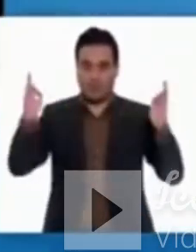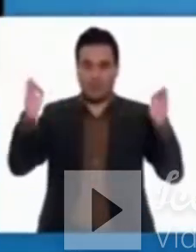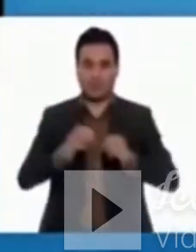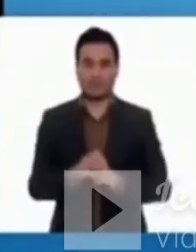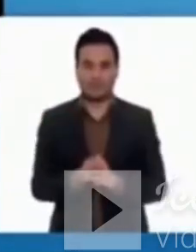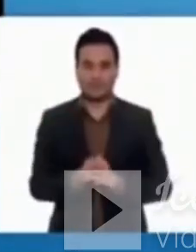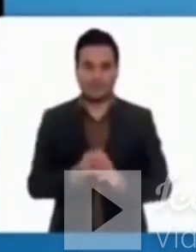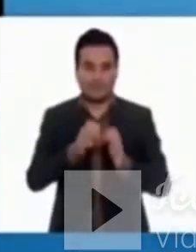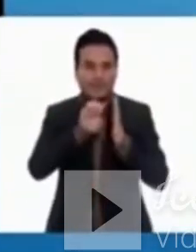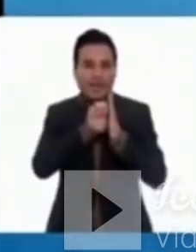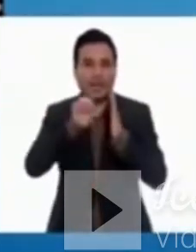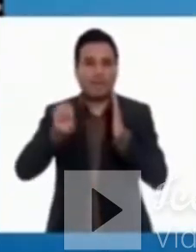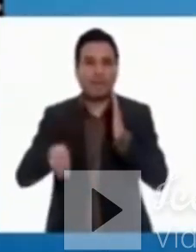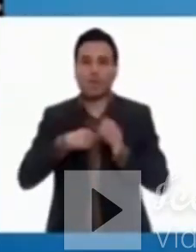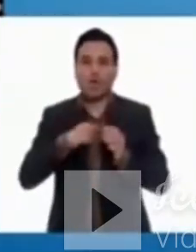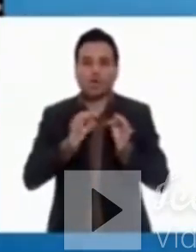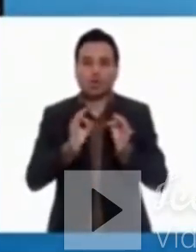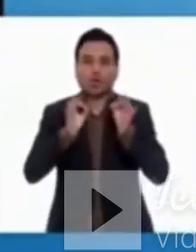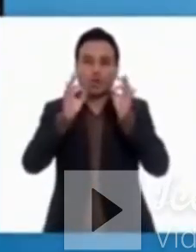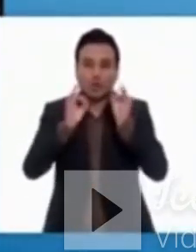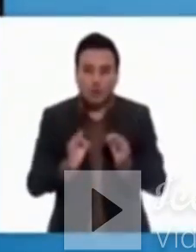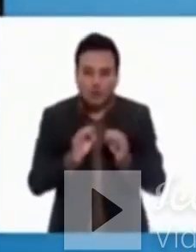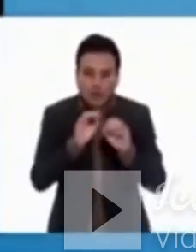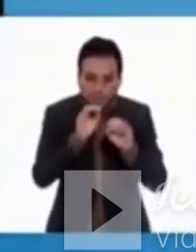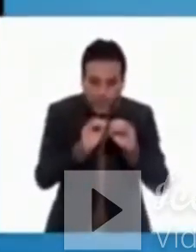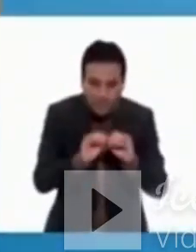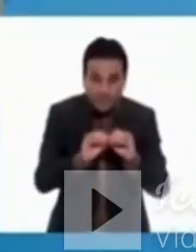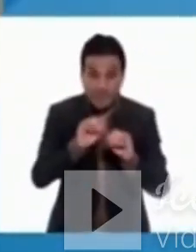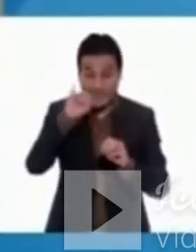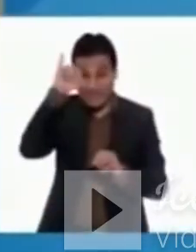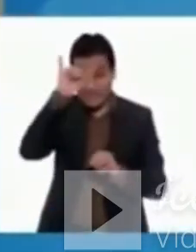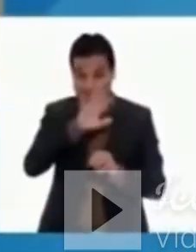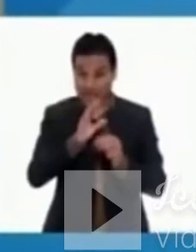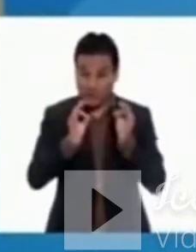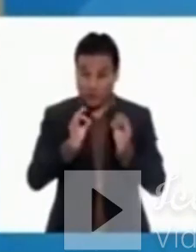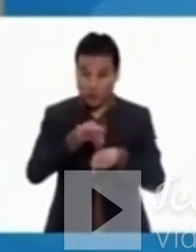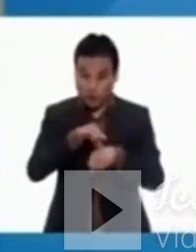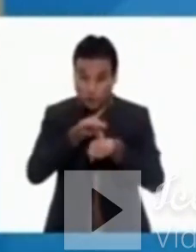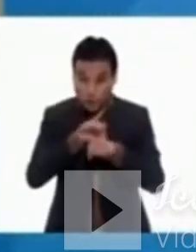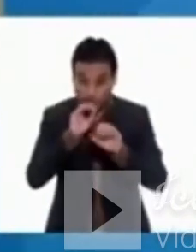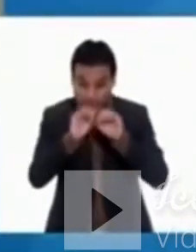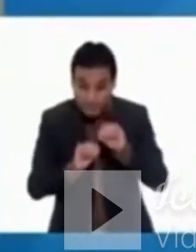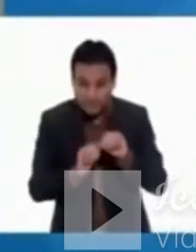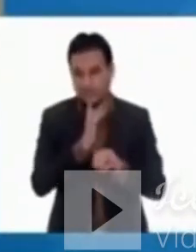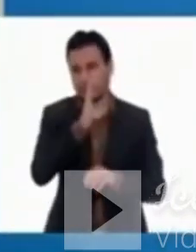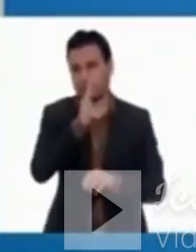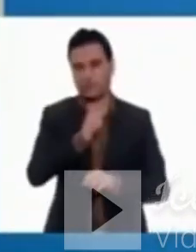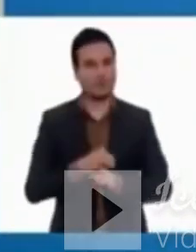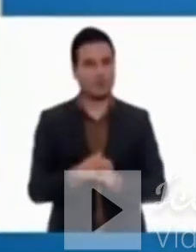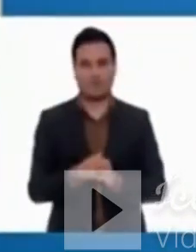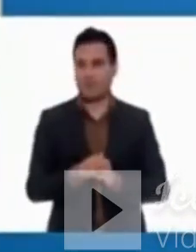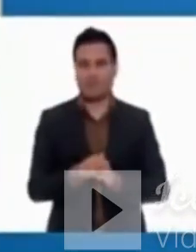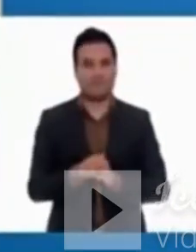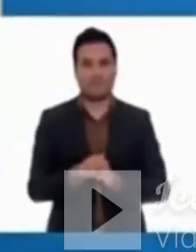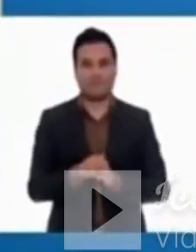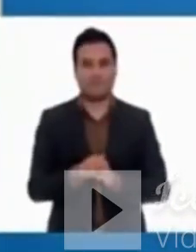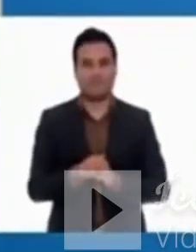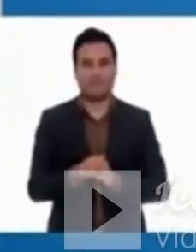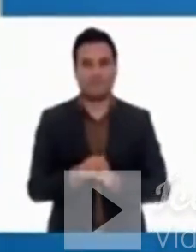There is literally not an image that adequately shows you what it actually looks like from out there.